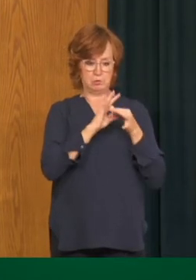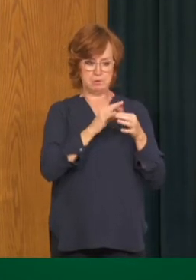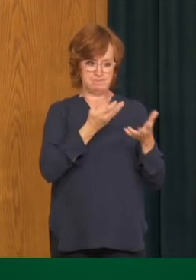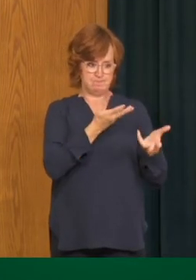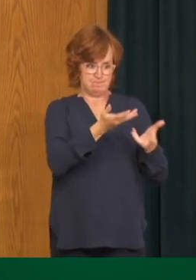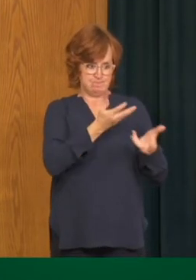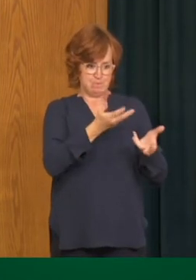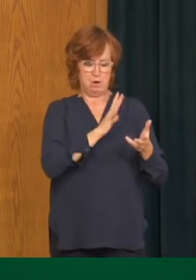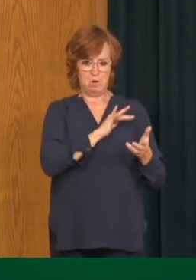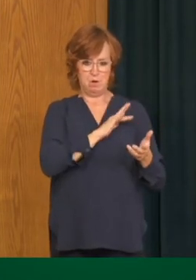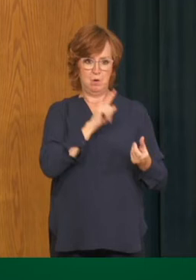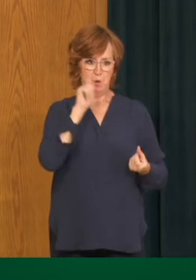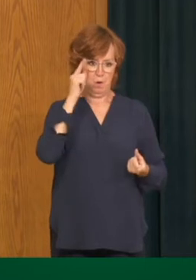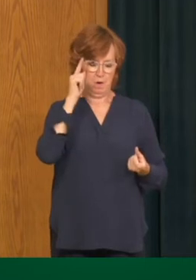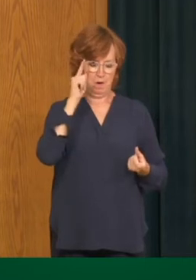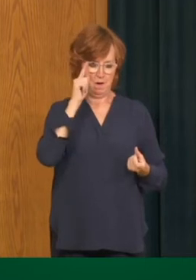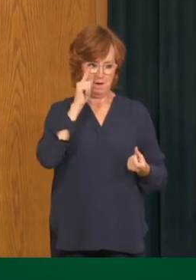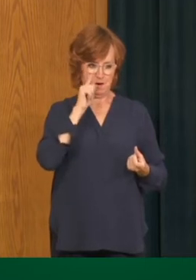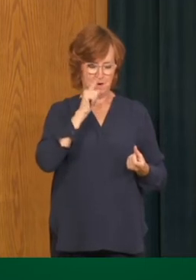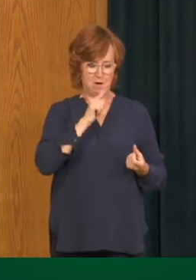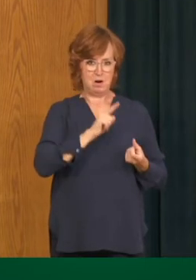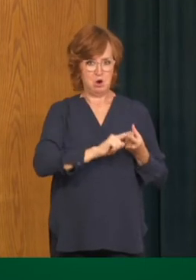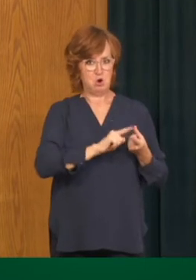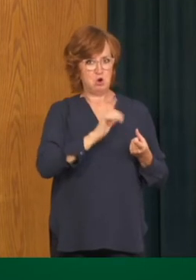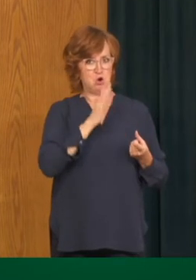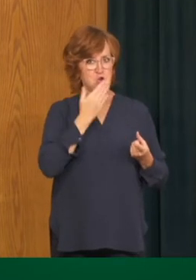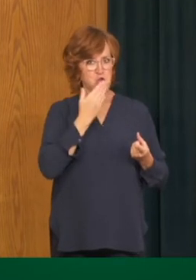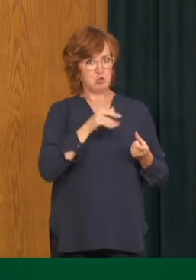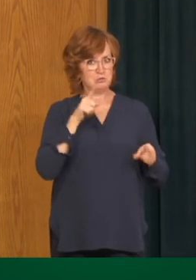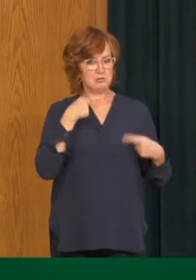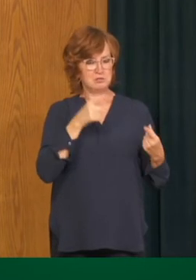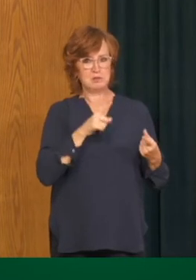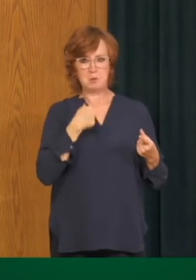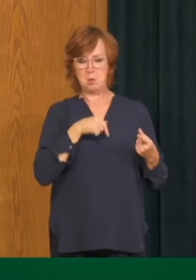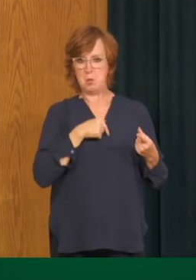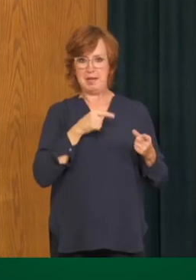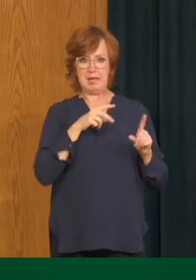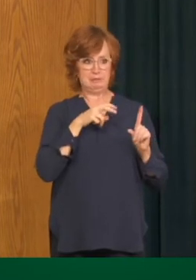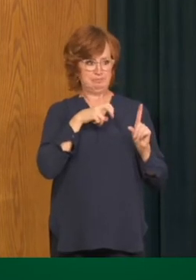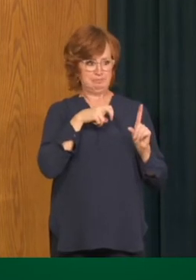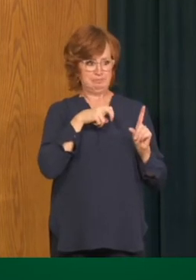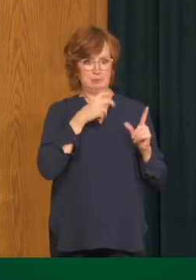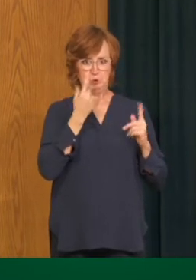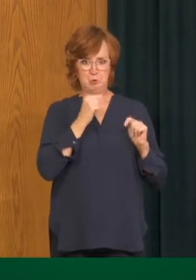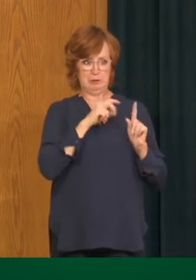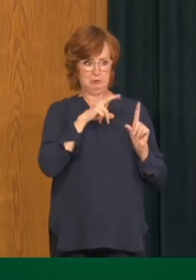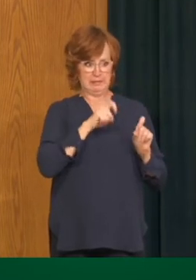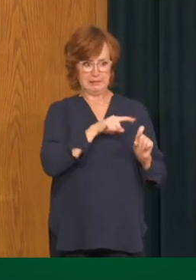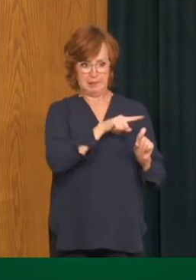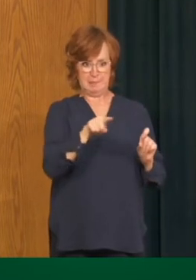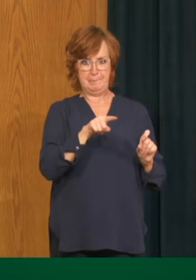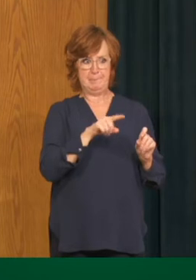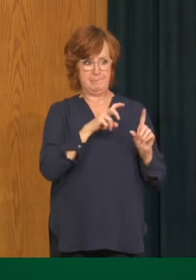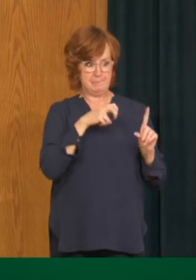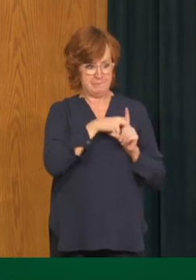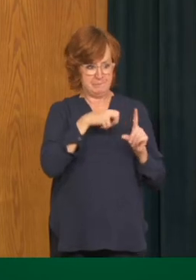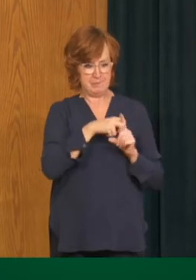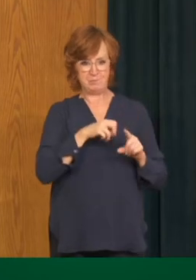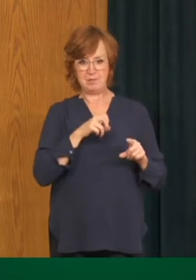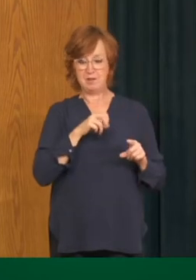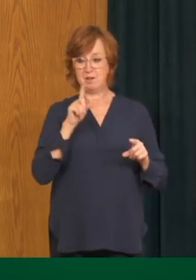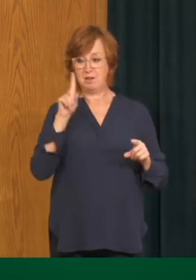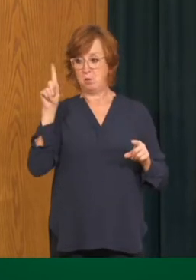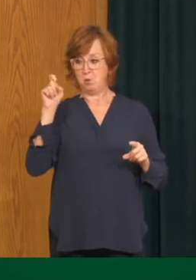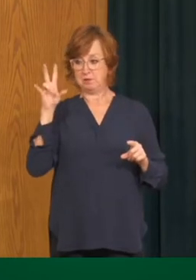respect to the access for testing and the aggressive contact tracing that we're doing. But 113 cases of those 172 are in